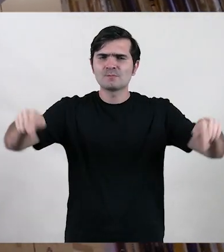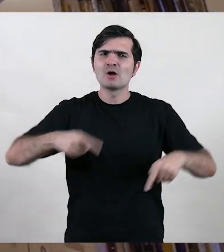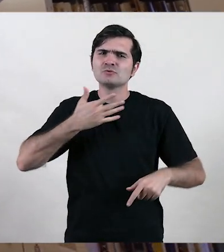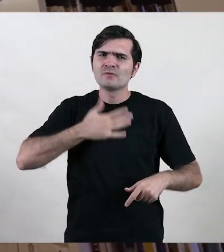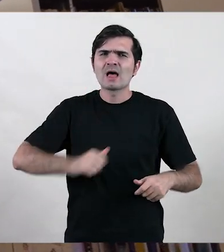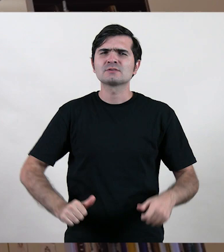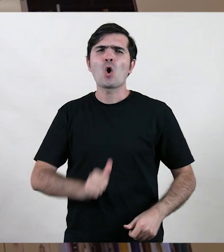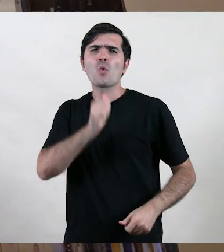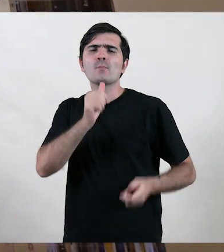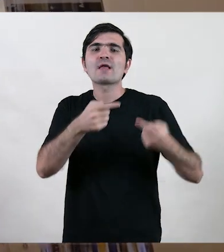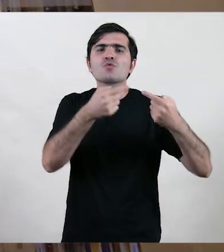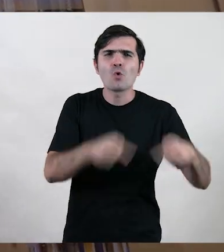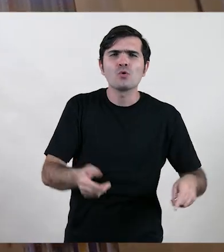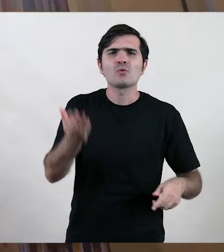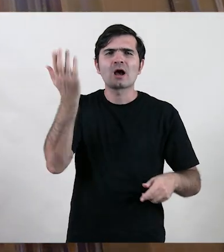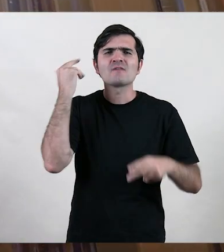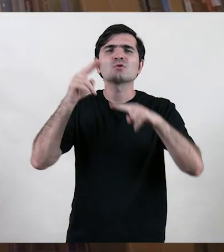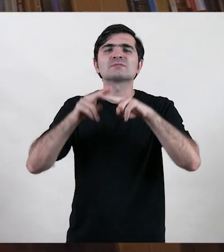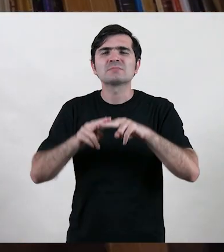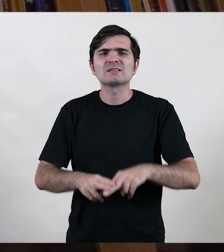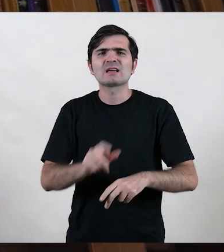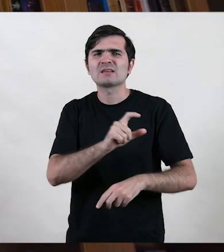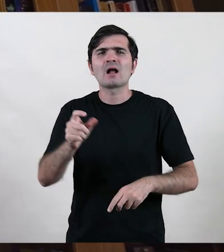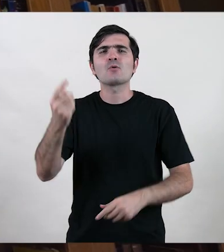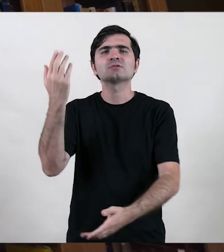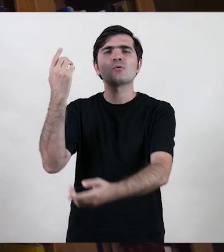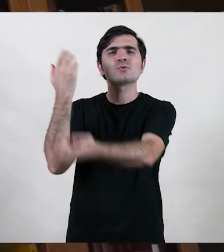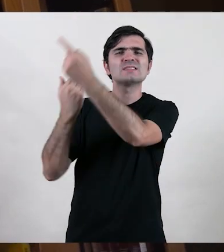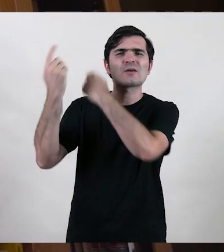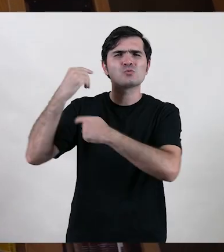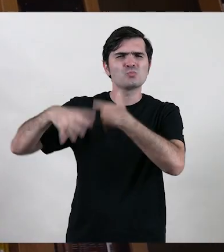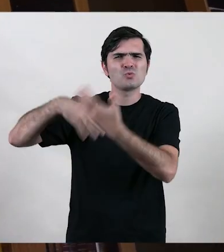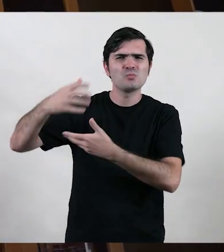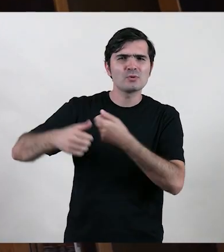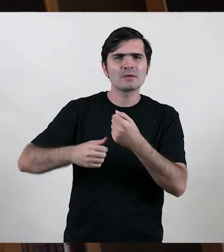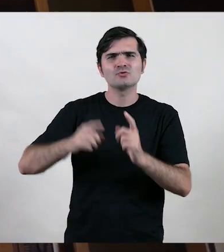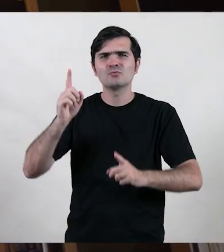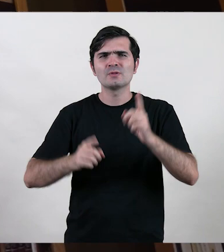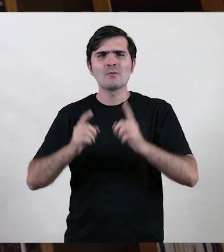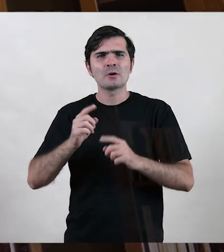void left in the community by a turbulent and often unjust past.